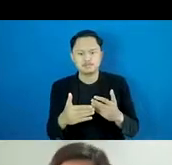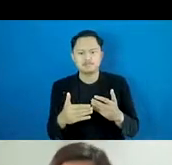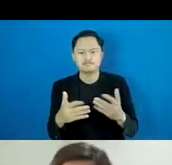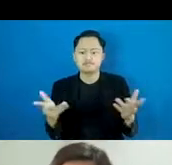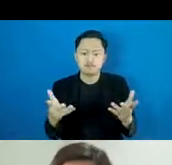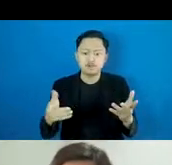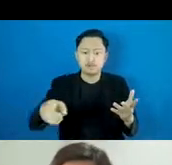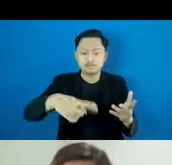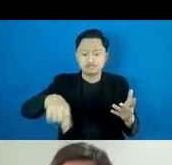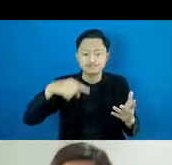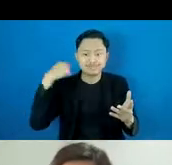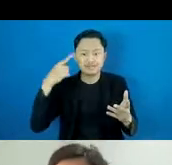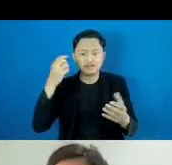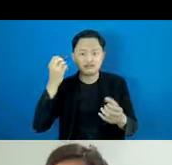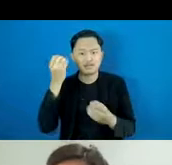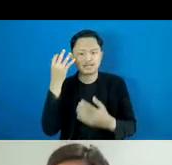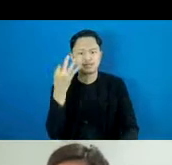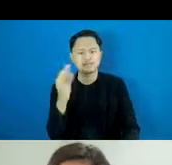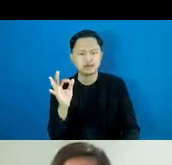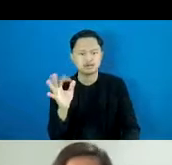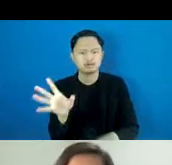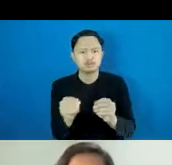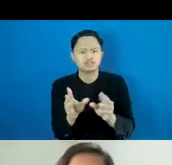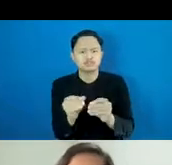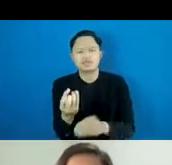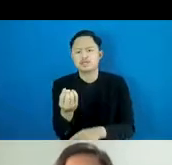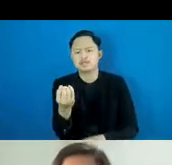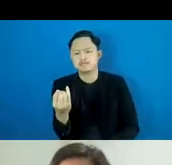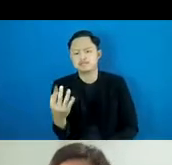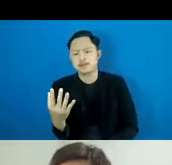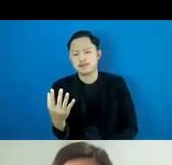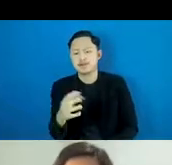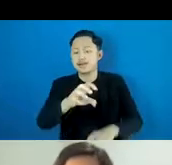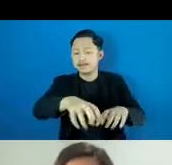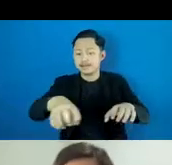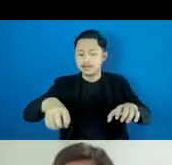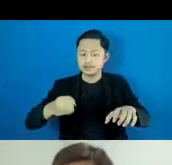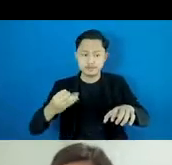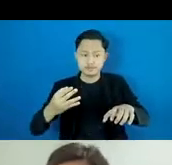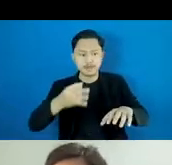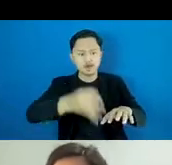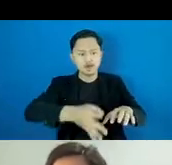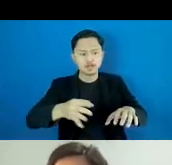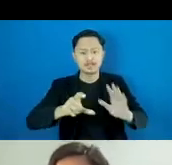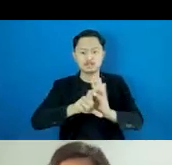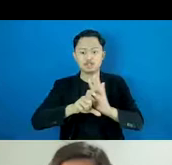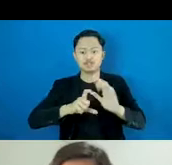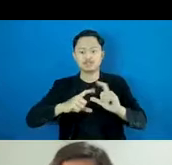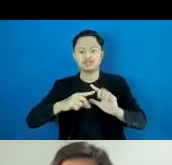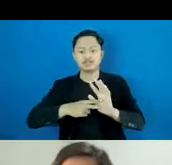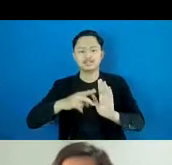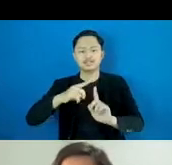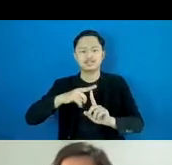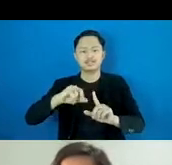keep it updated, how many e-buses we have in the region. And the leading cities are Santiago and Bogota, with hundreds and